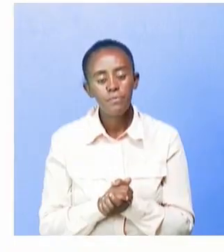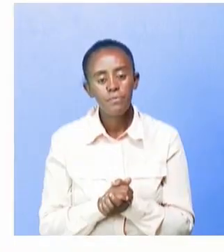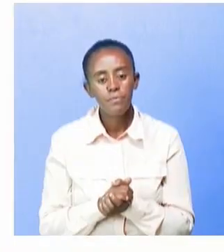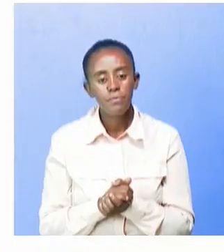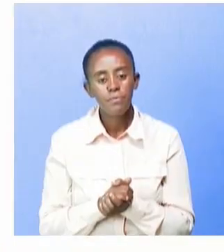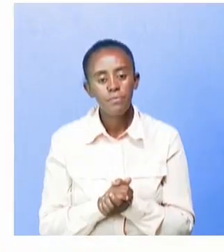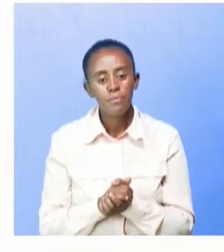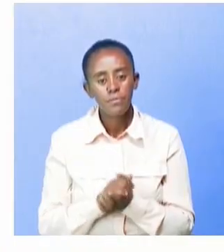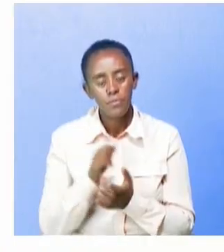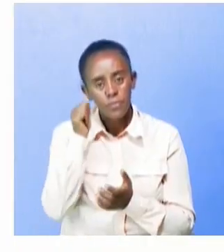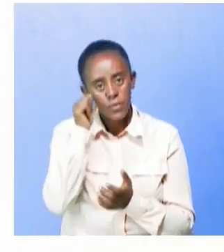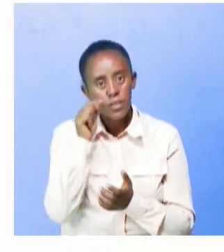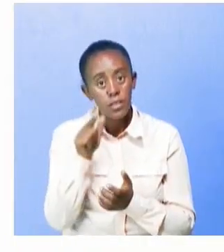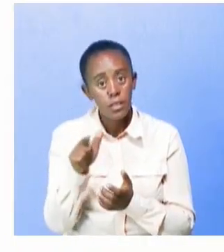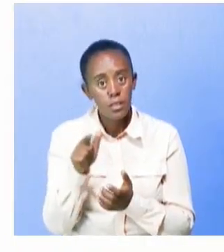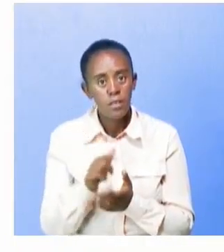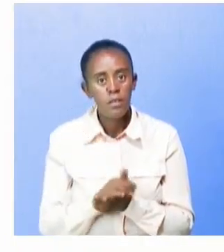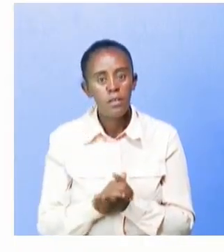He